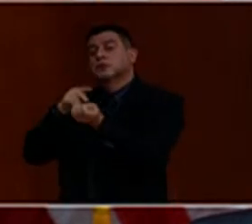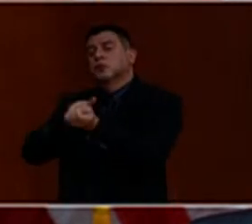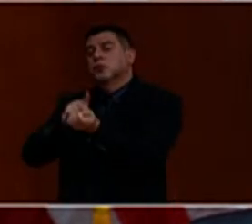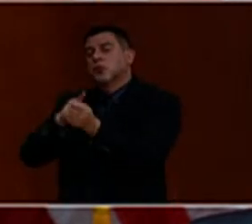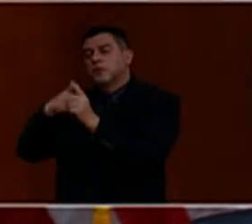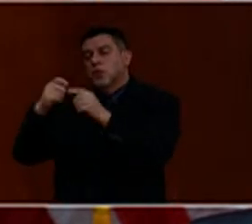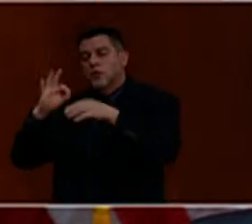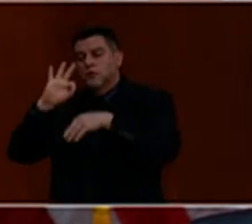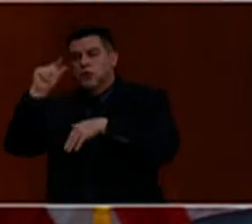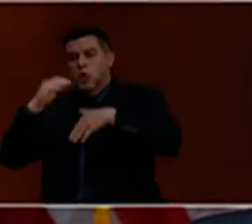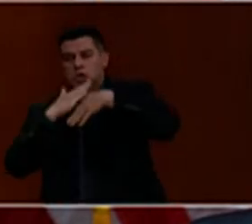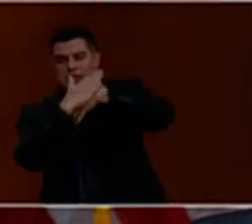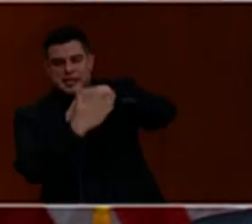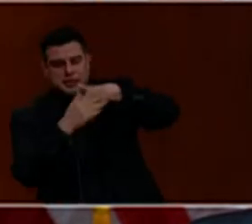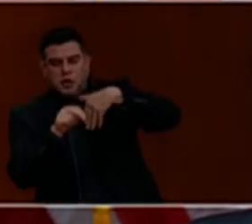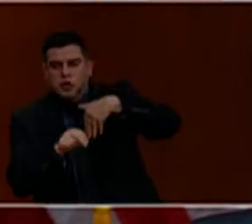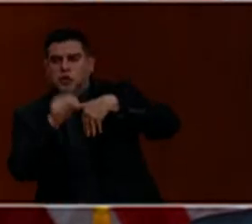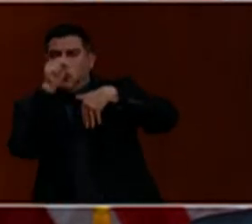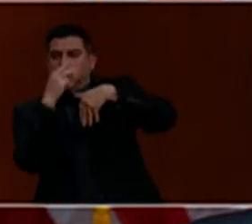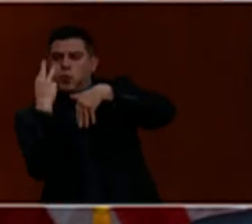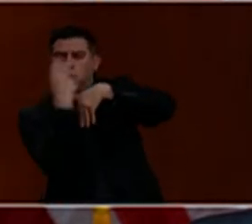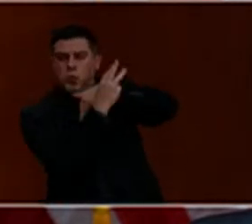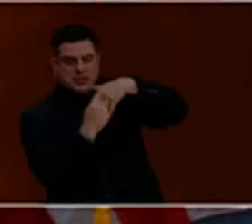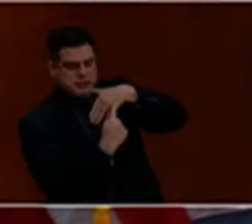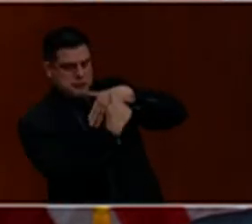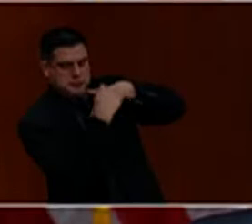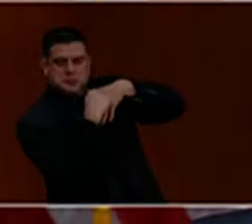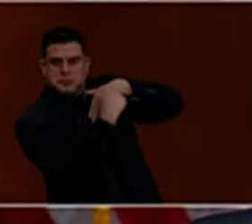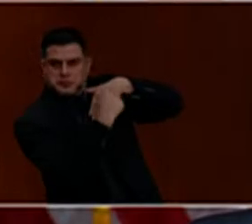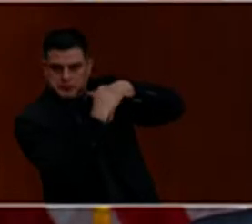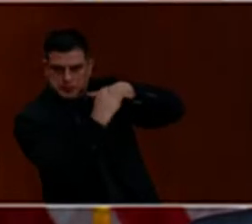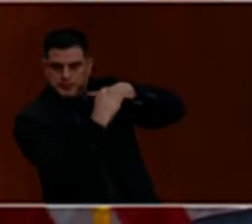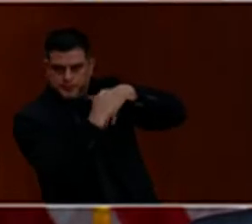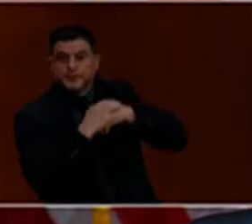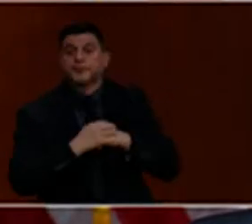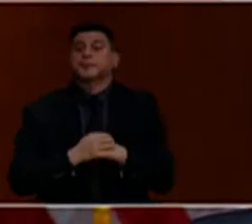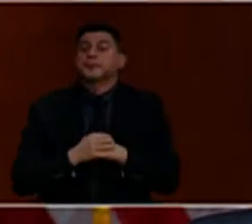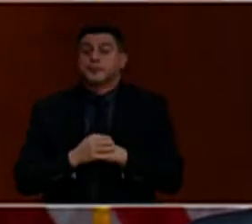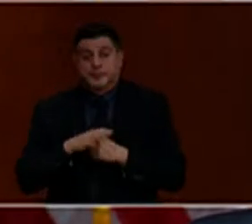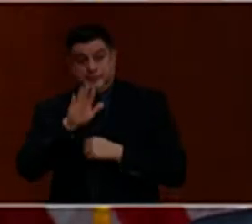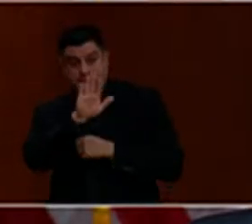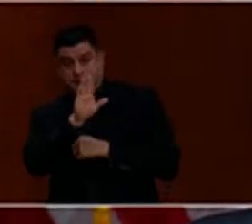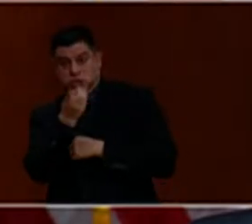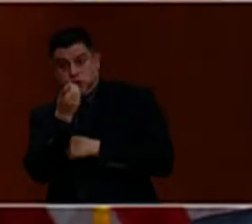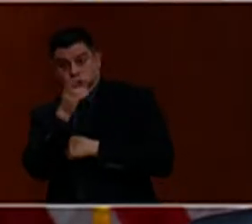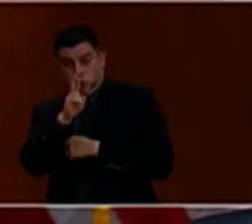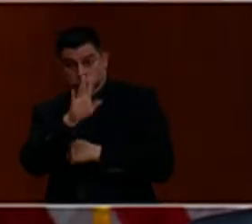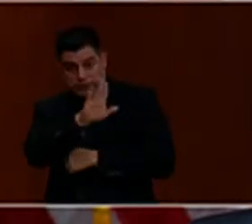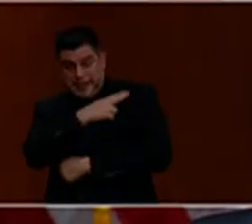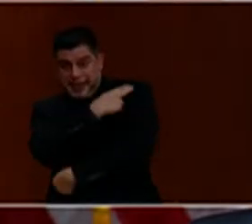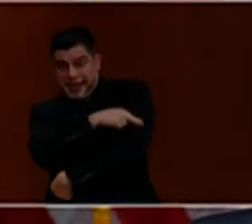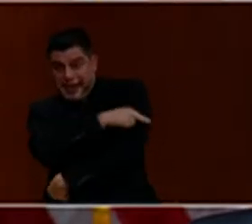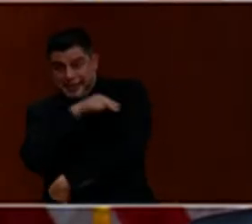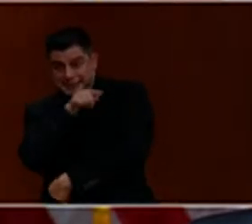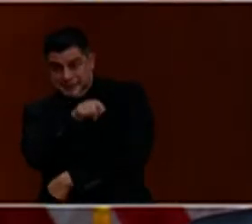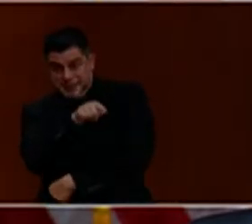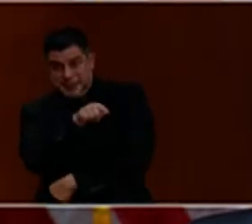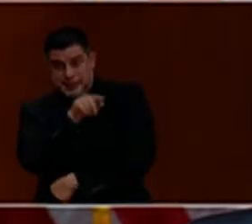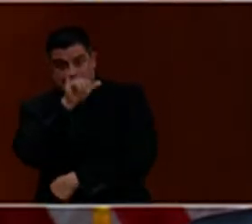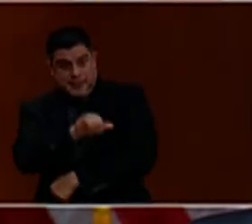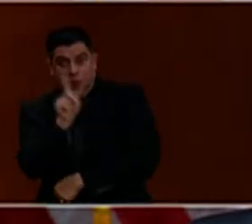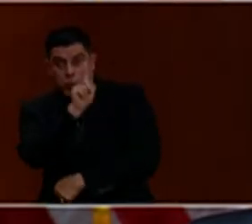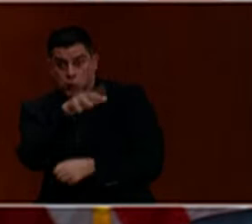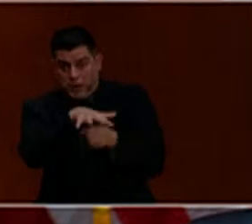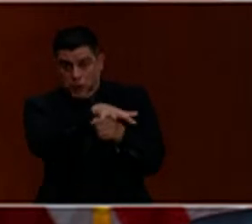recovered from COVID-19 after receiving her son-in-law's donated plasma. And Gail's story